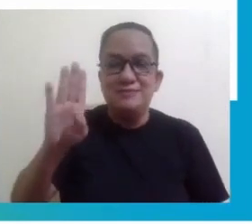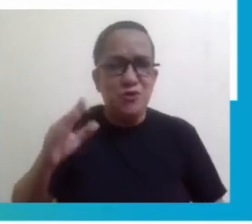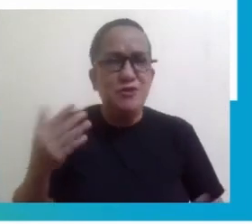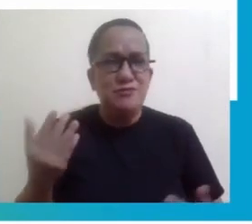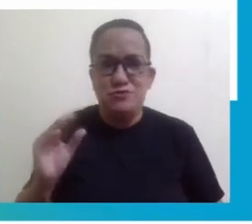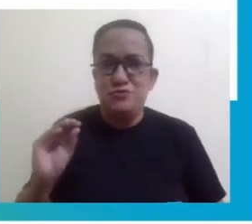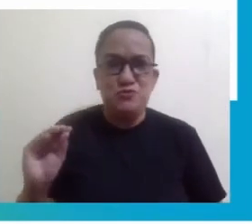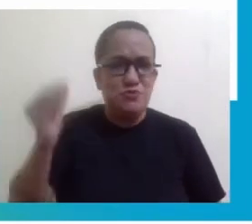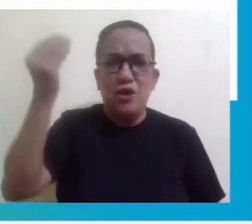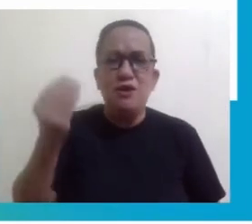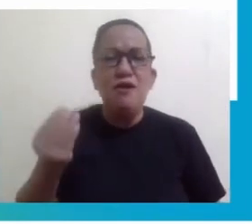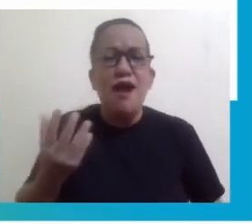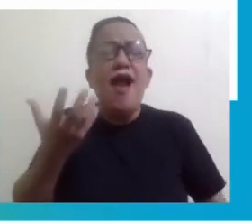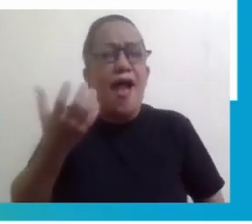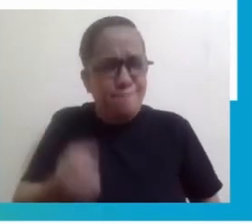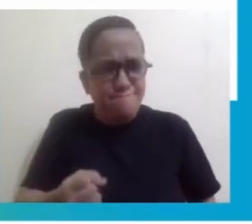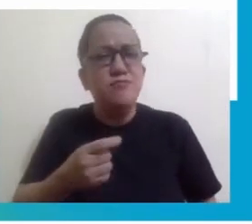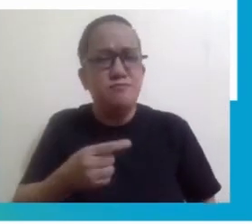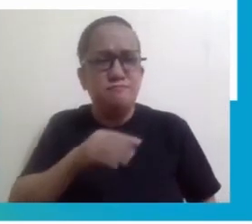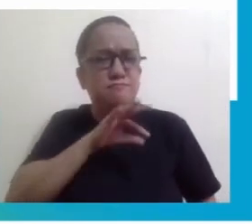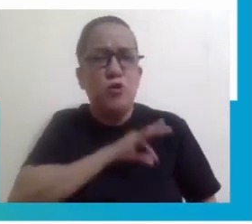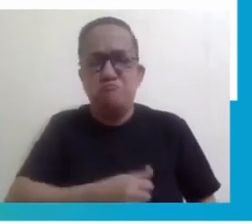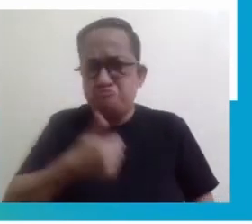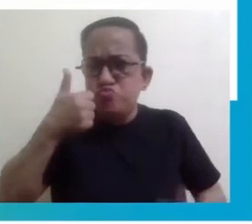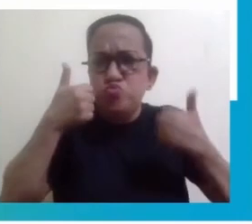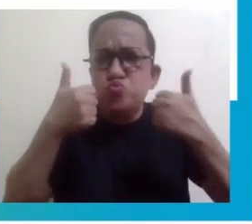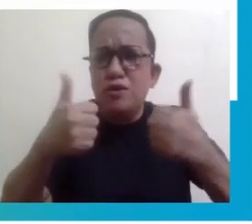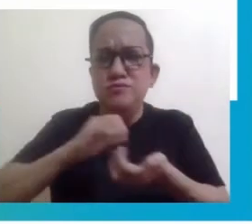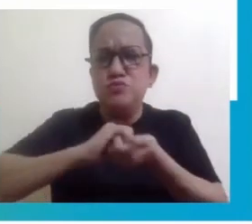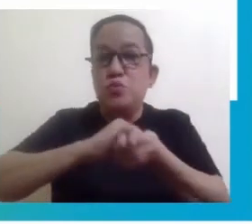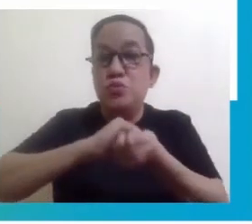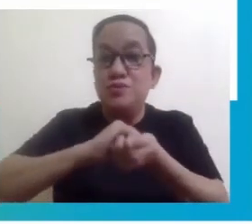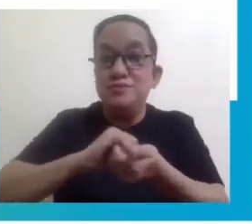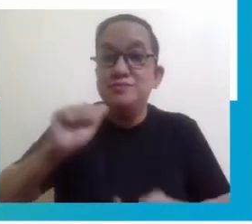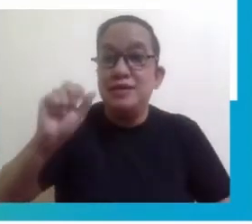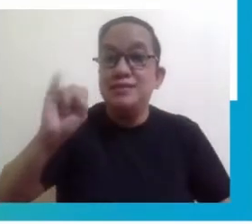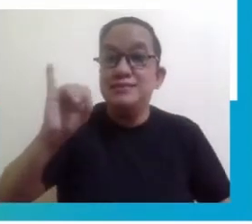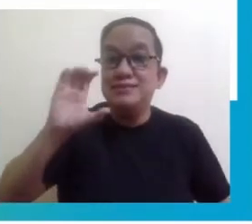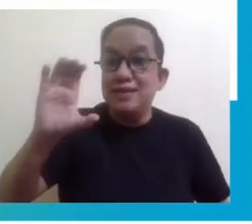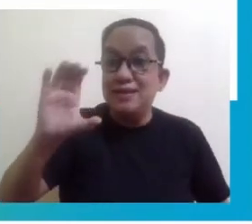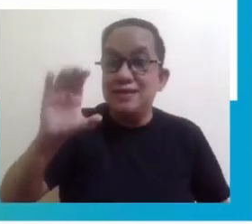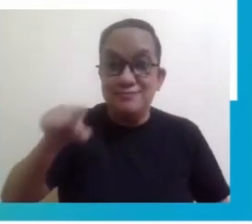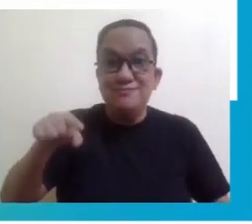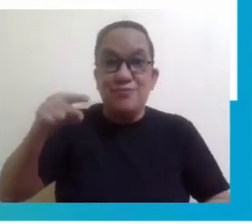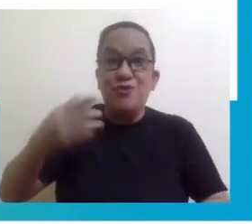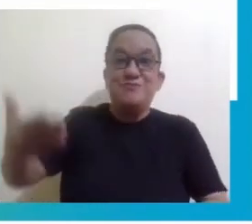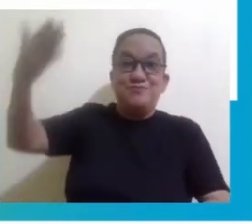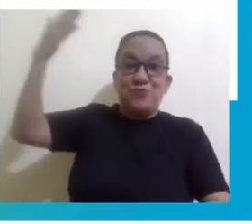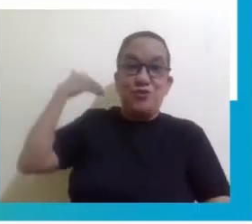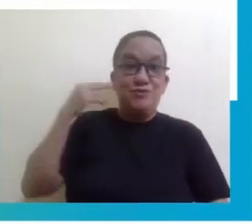with ISEC since 2015 in bringing young people into our operations, particularly local